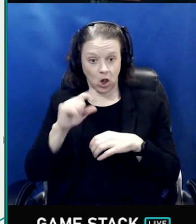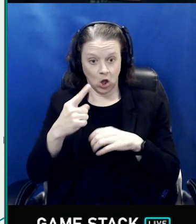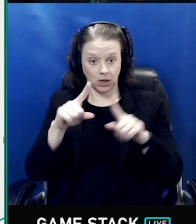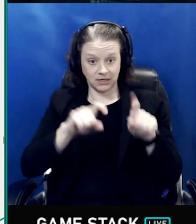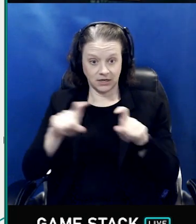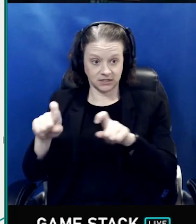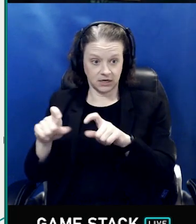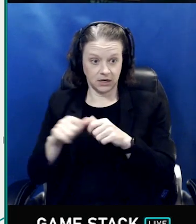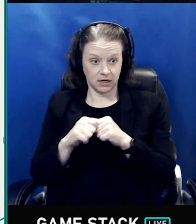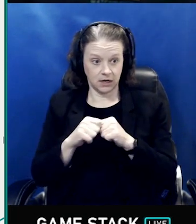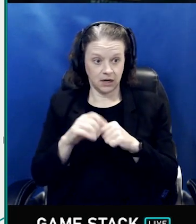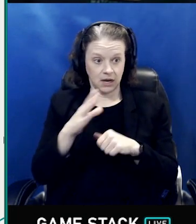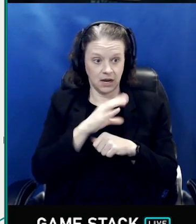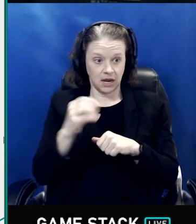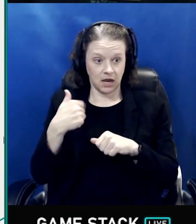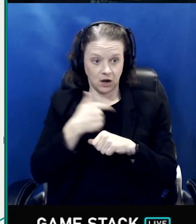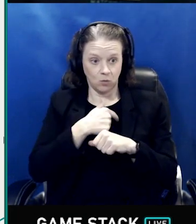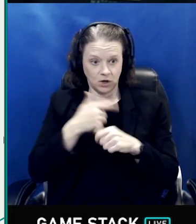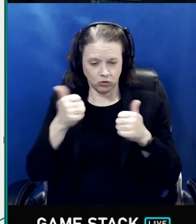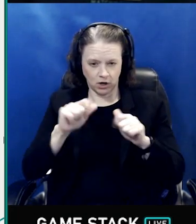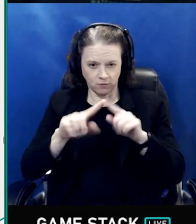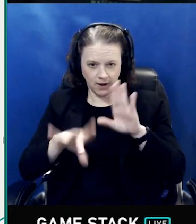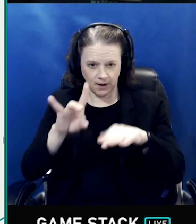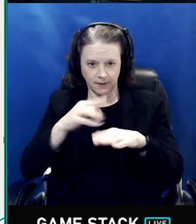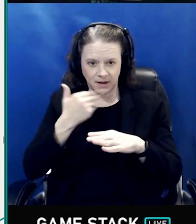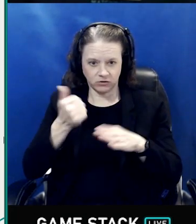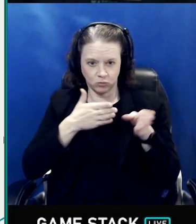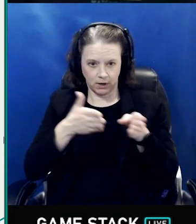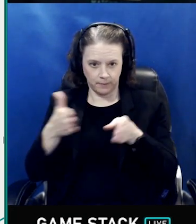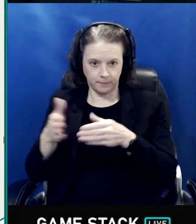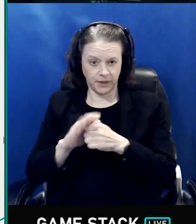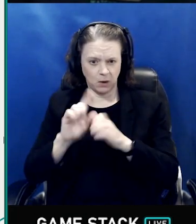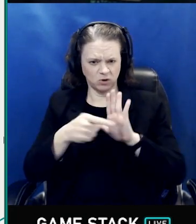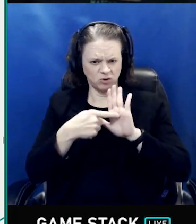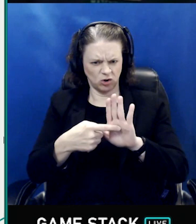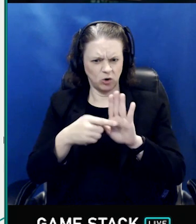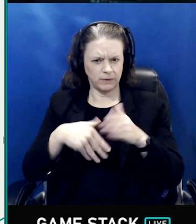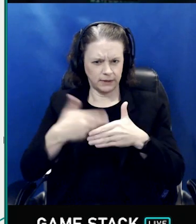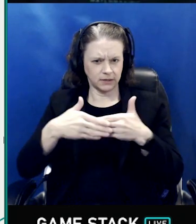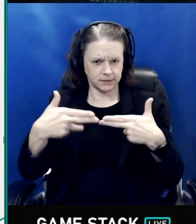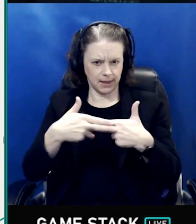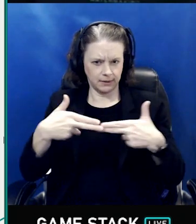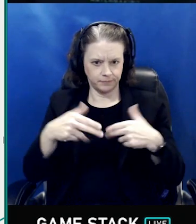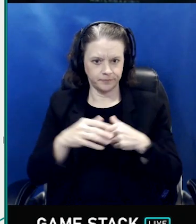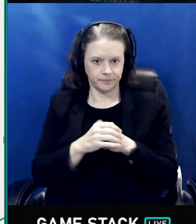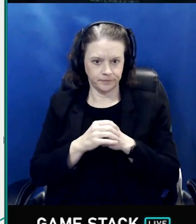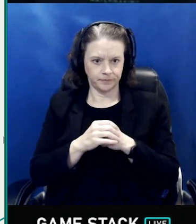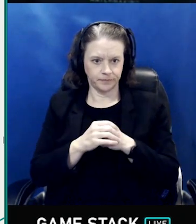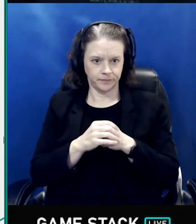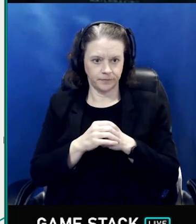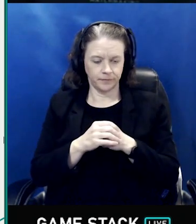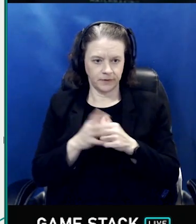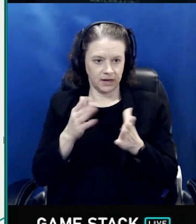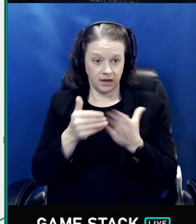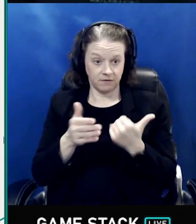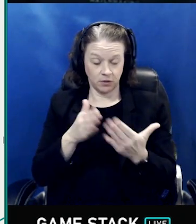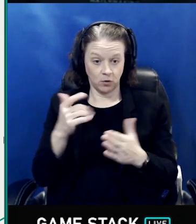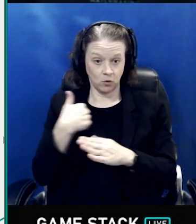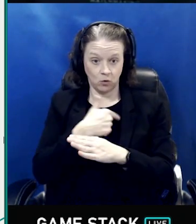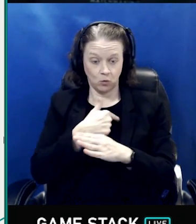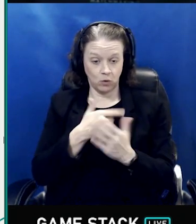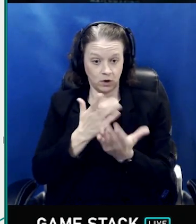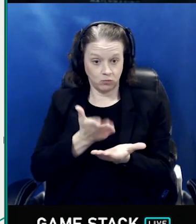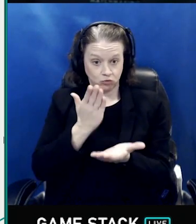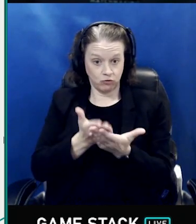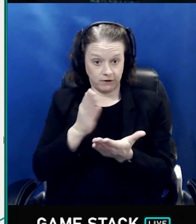and successfully built proper one. Yep, I'm gonna show it in next slide. Even though we proved that Azure